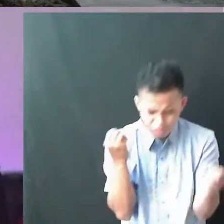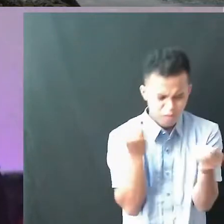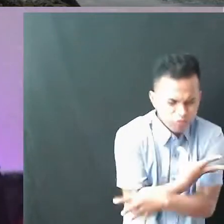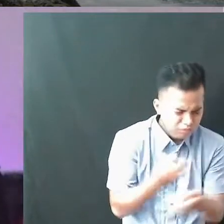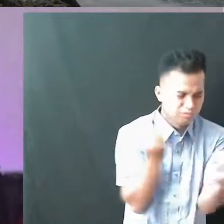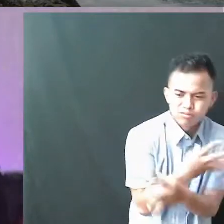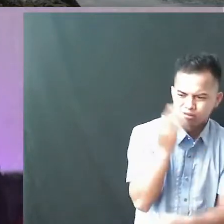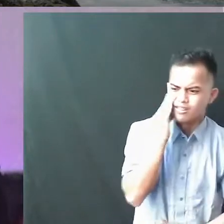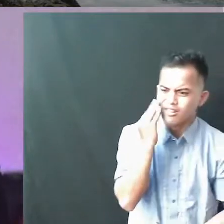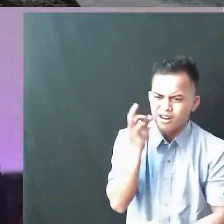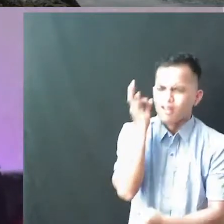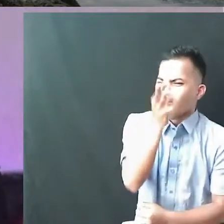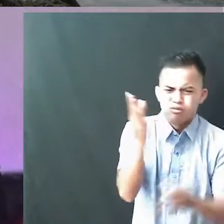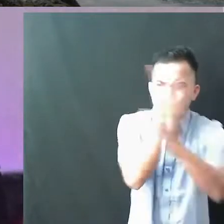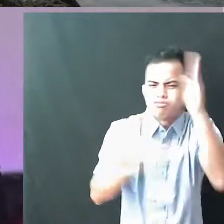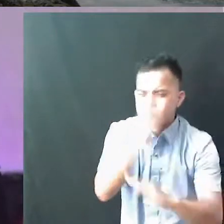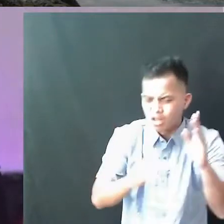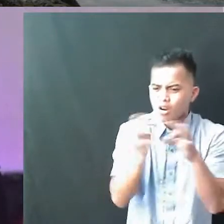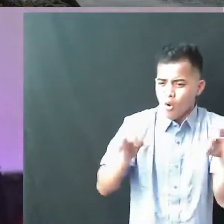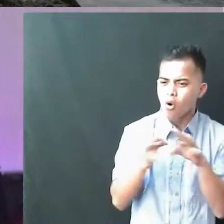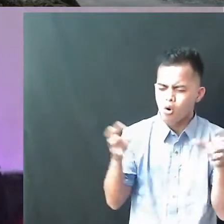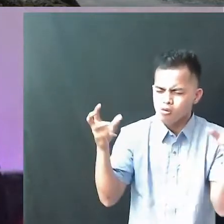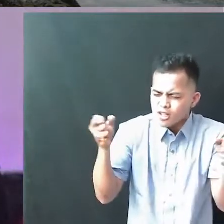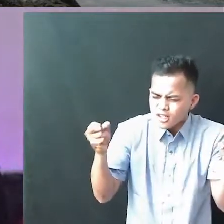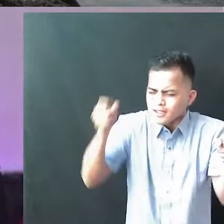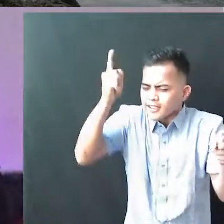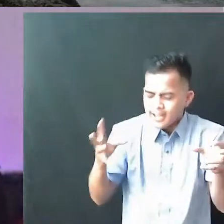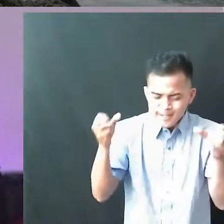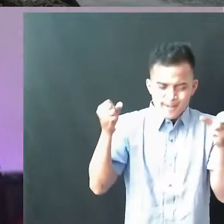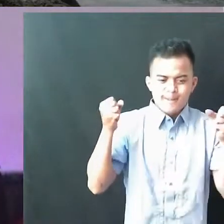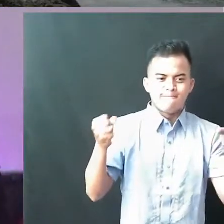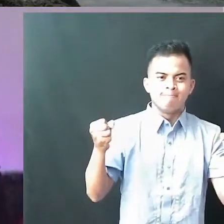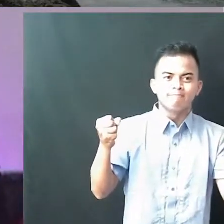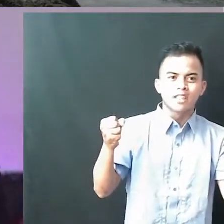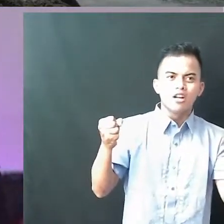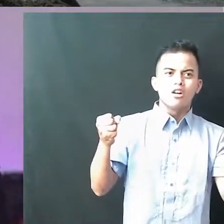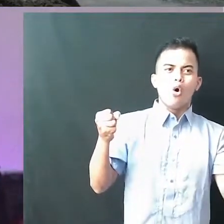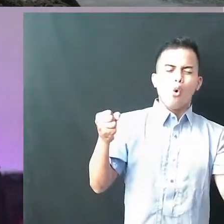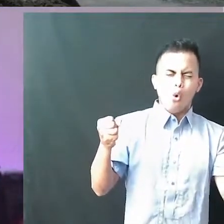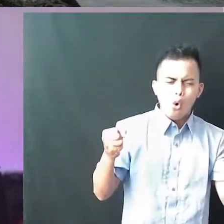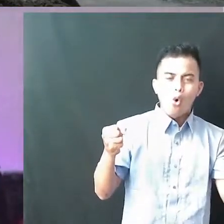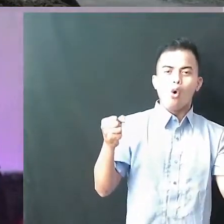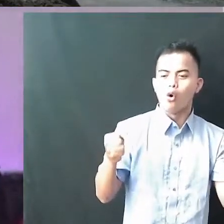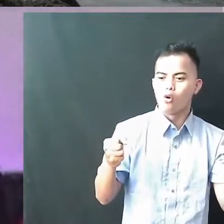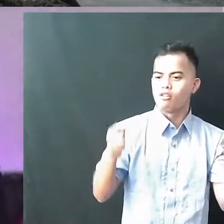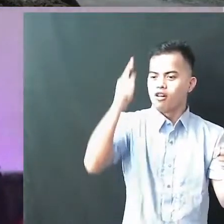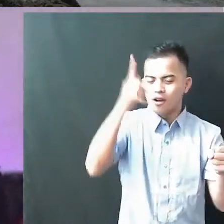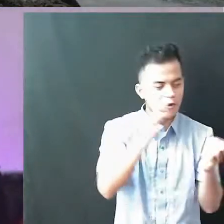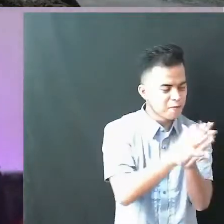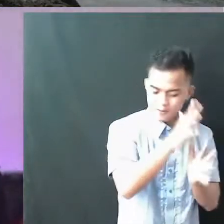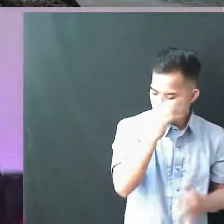in Christ. Be aware, be prepared, and God will be glorified.